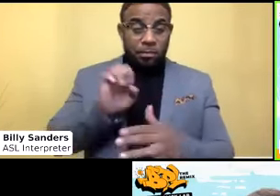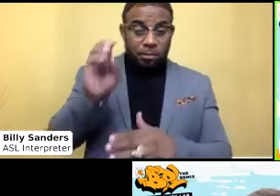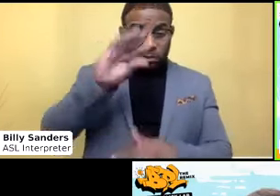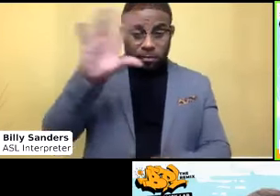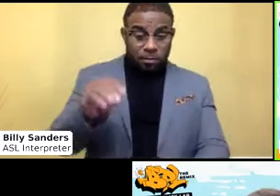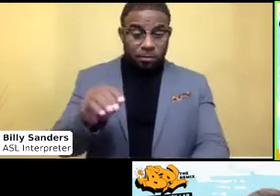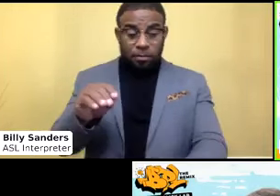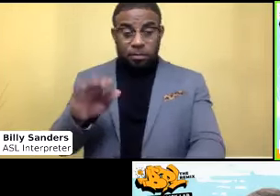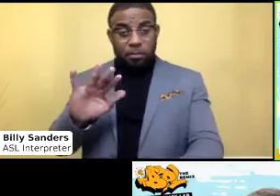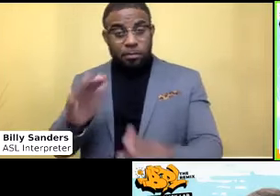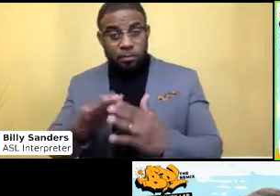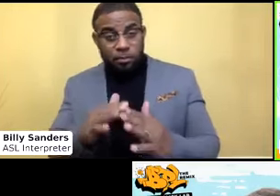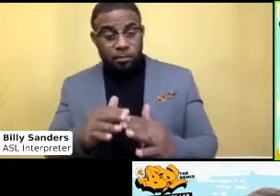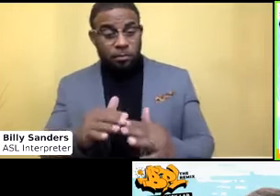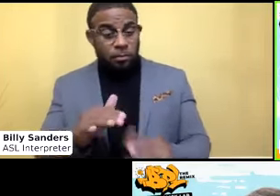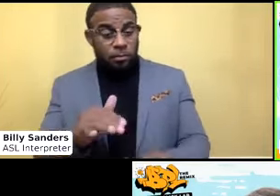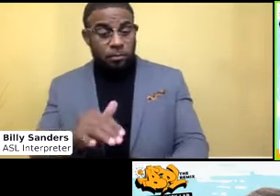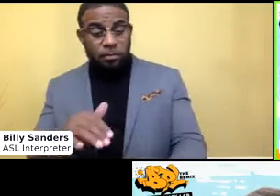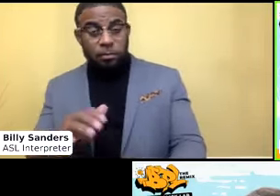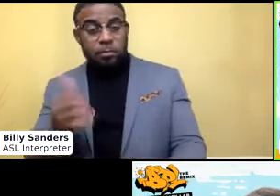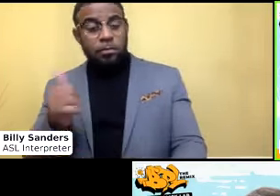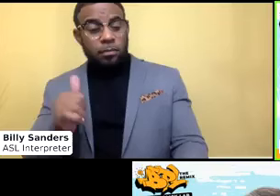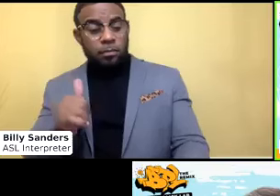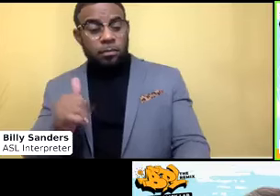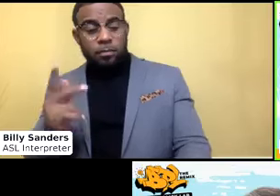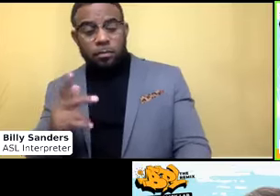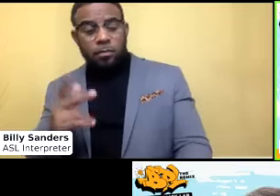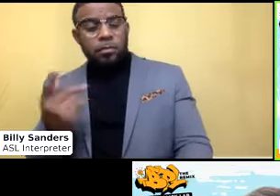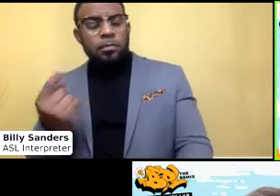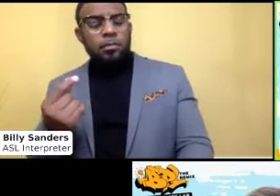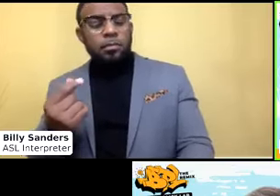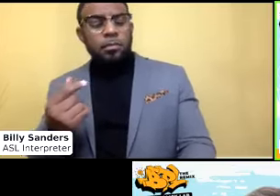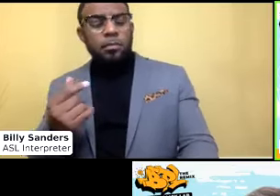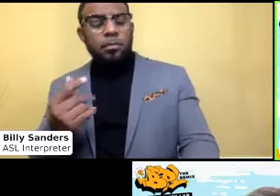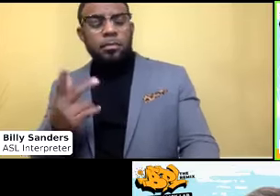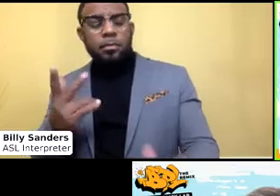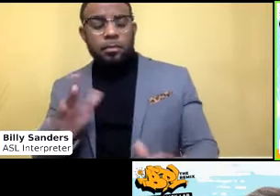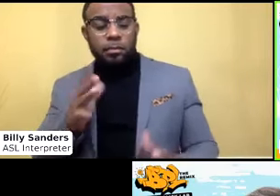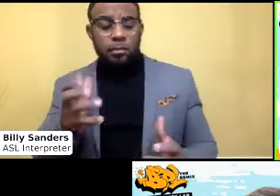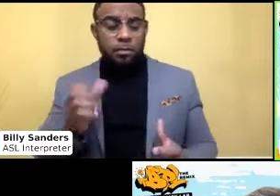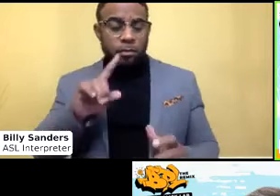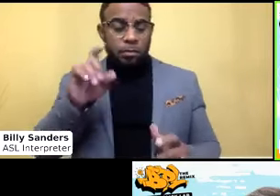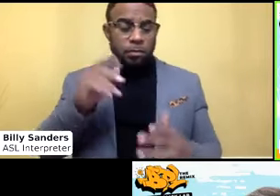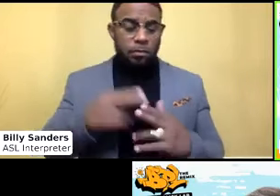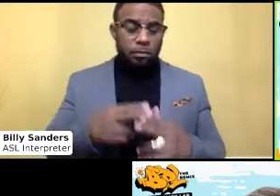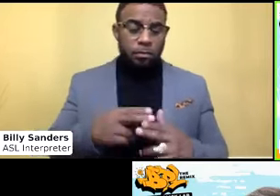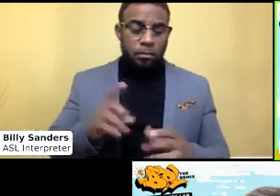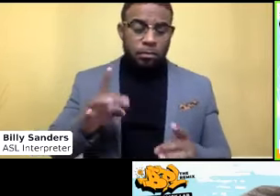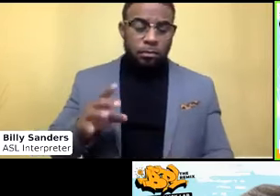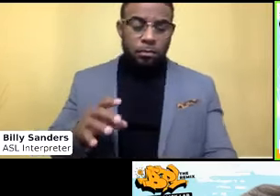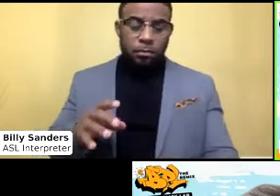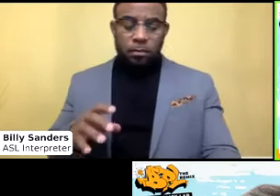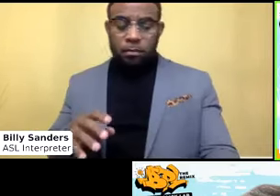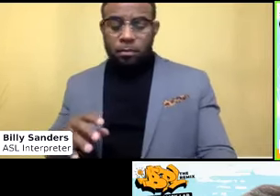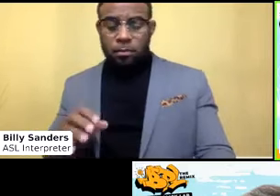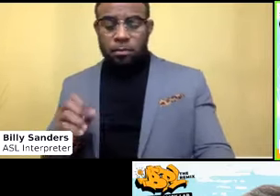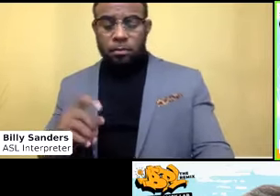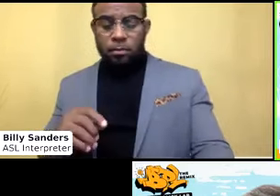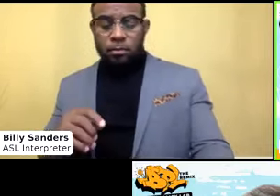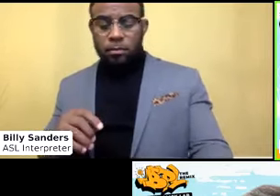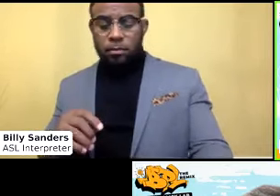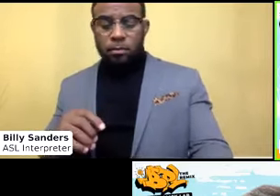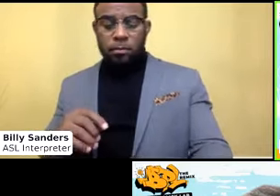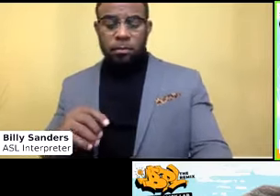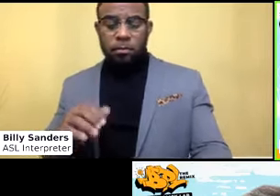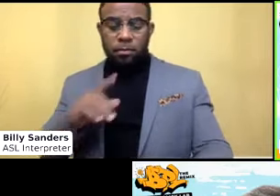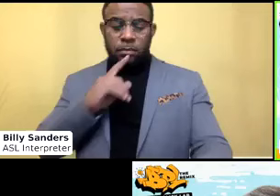African community, trying to figure out what to do. Now, people might want to quell the violence, particularly, and you might want to only do it just so